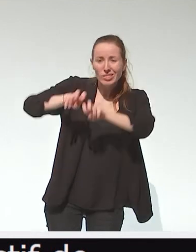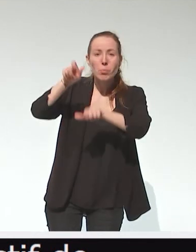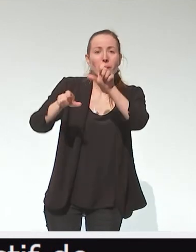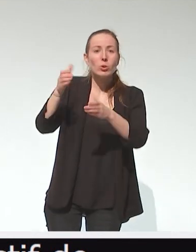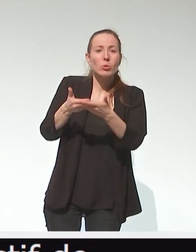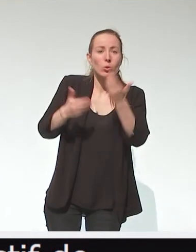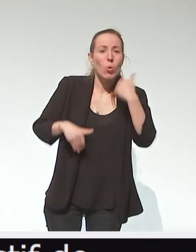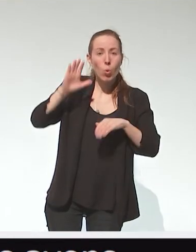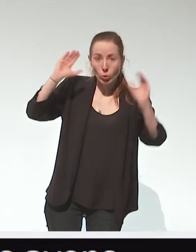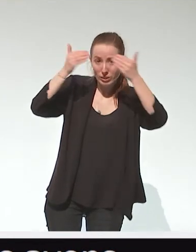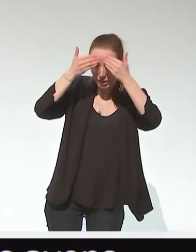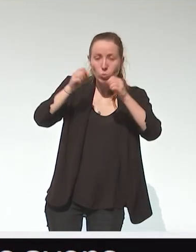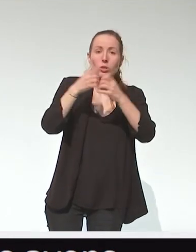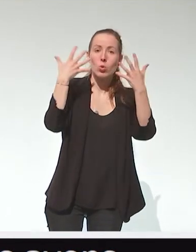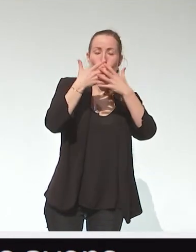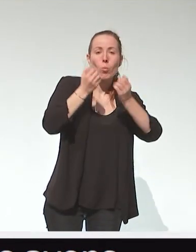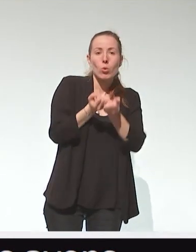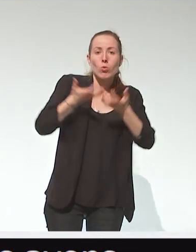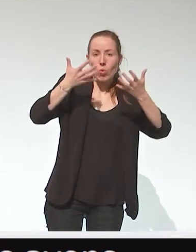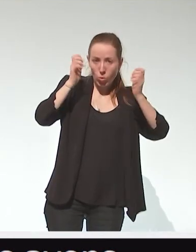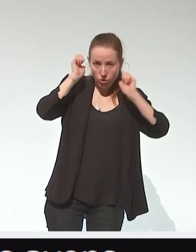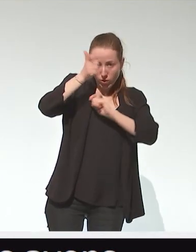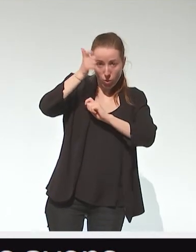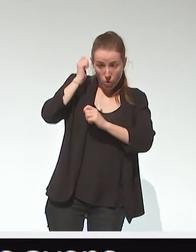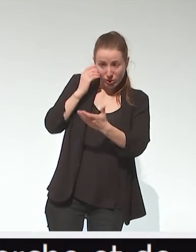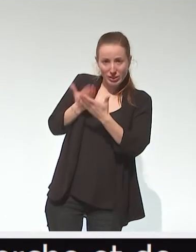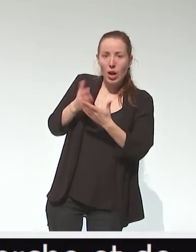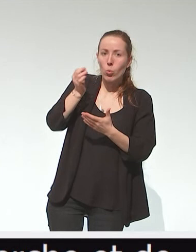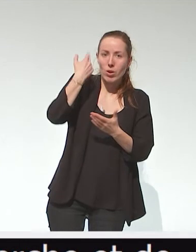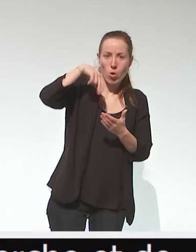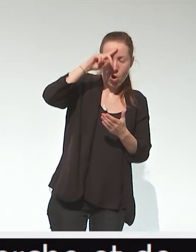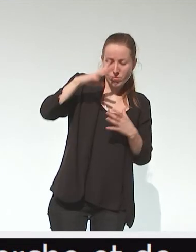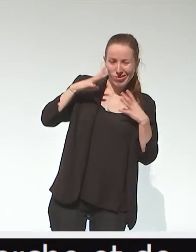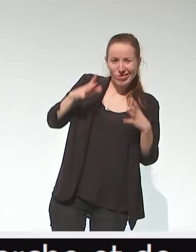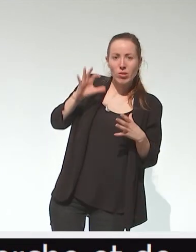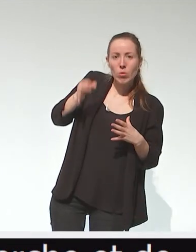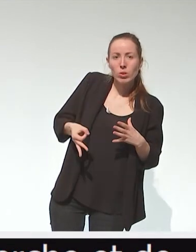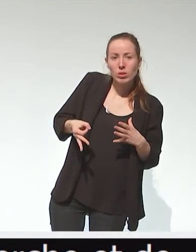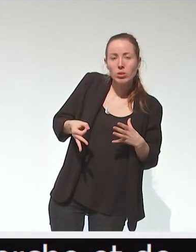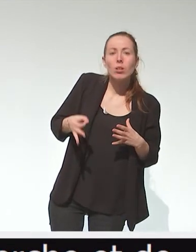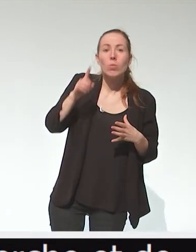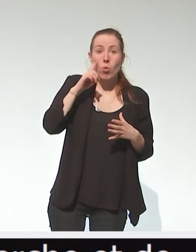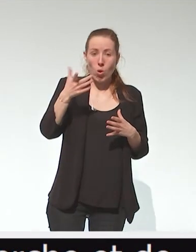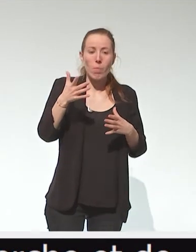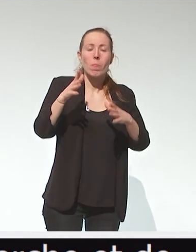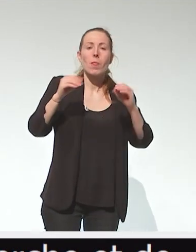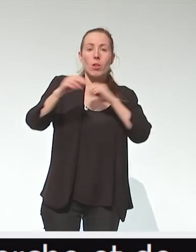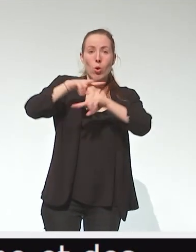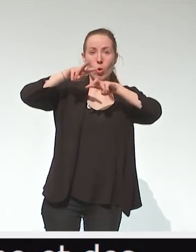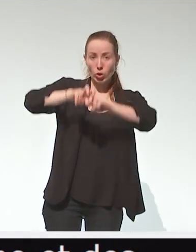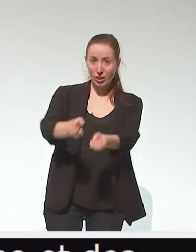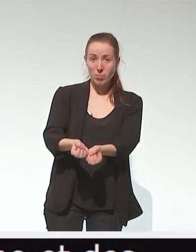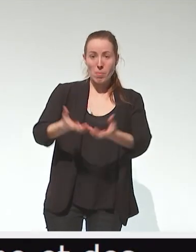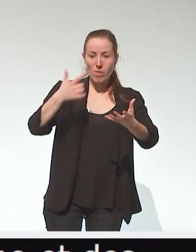necessity to make NDD research a